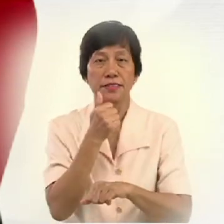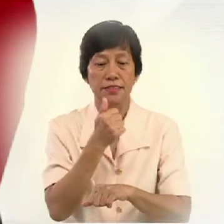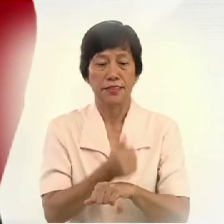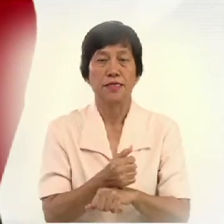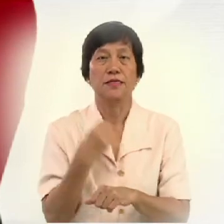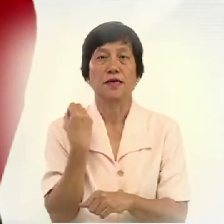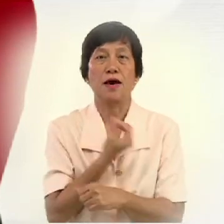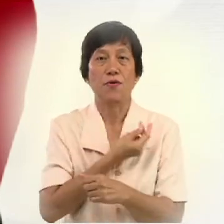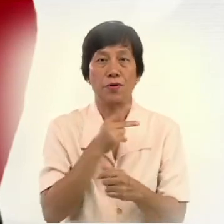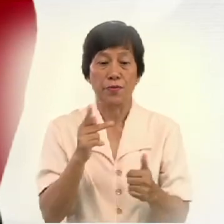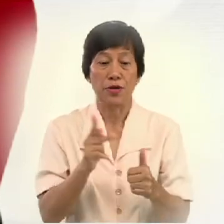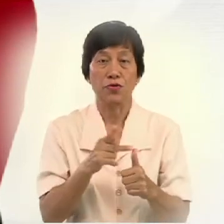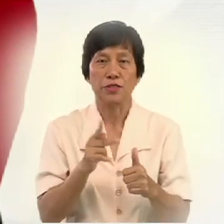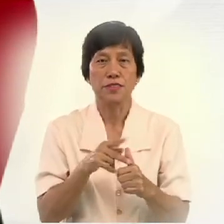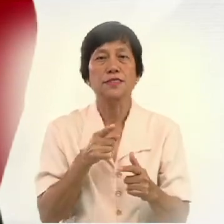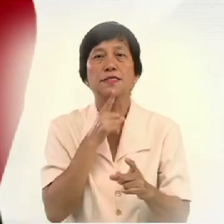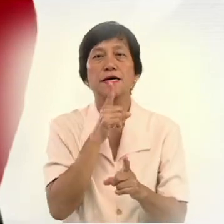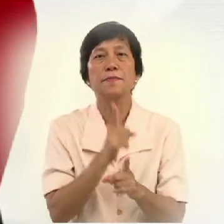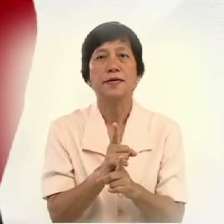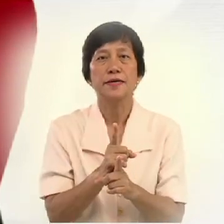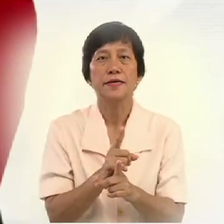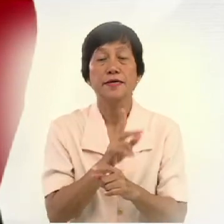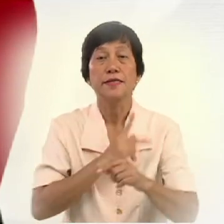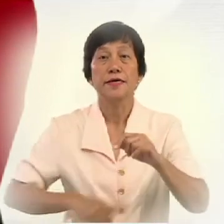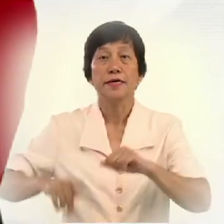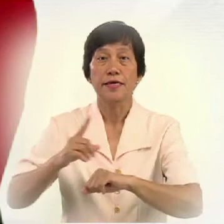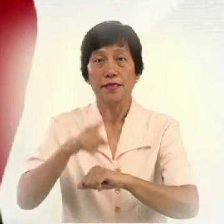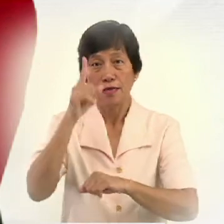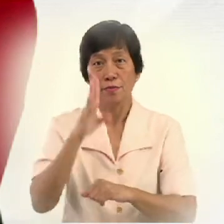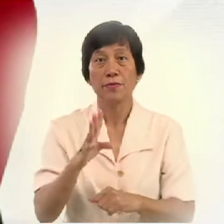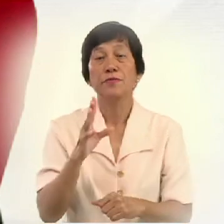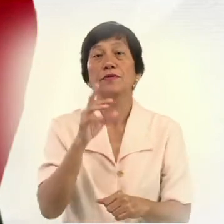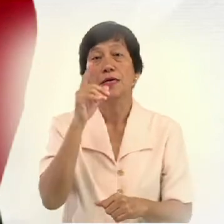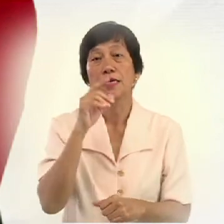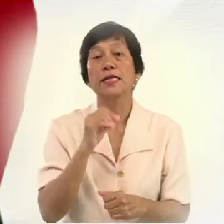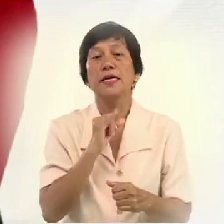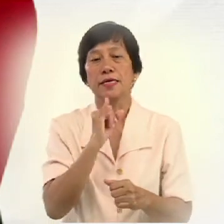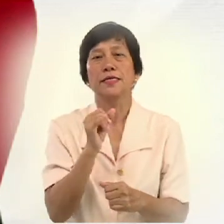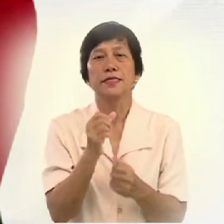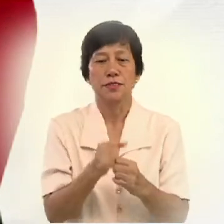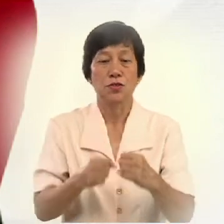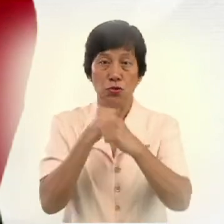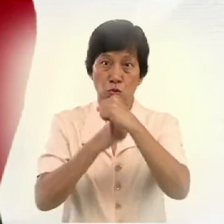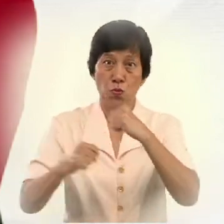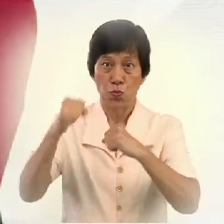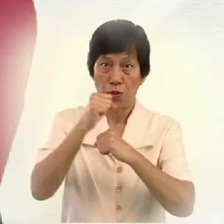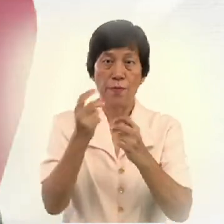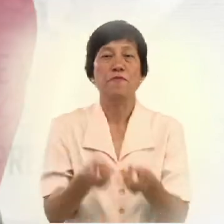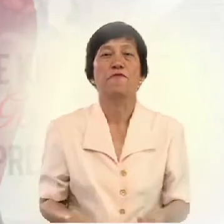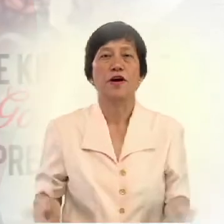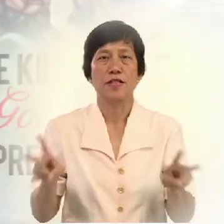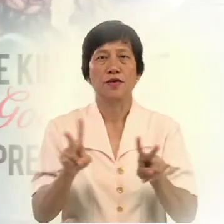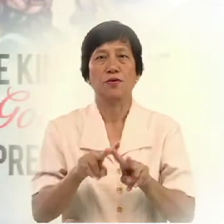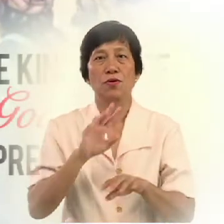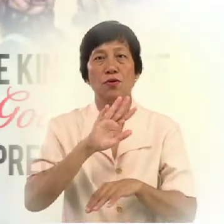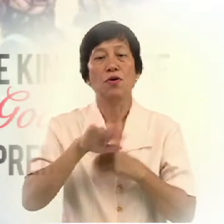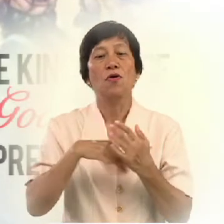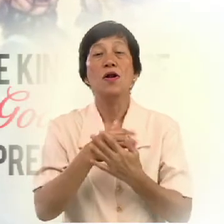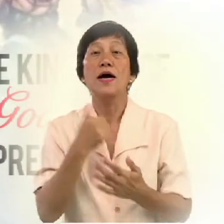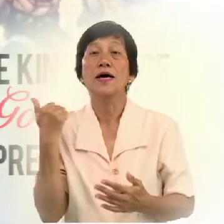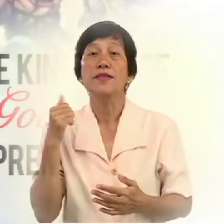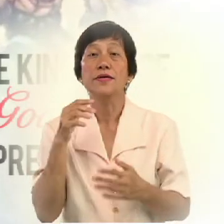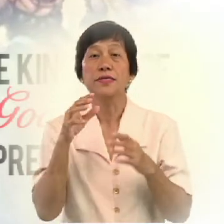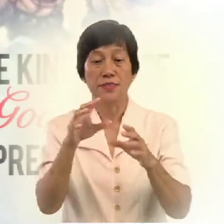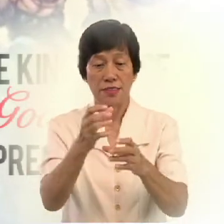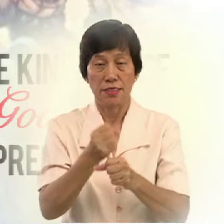of discernment, clarity. Let us set our priorities right. The kingdom of